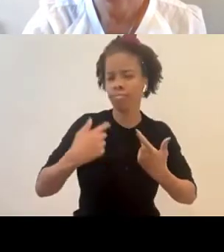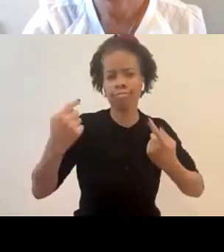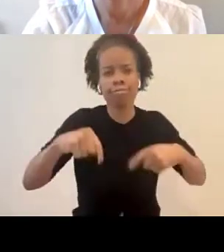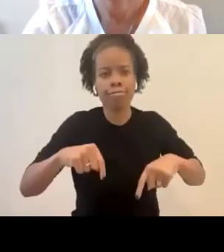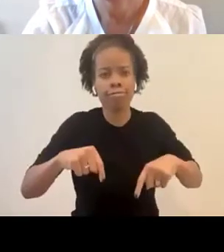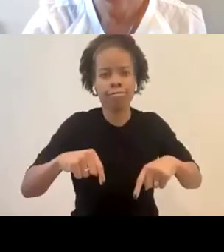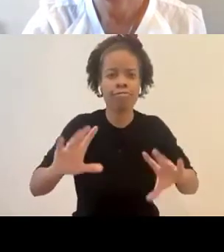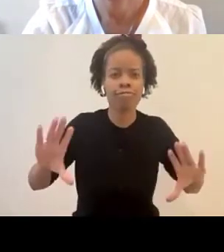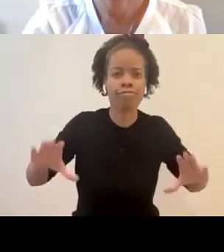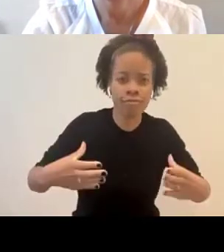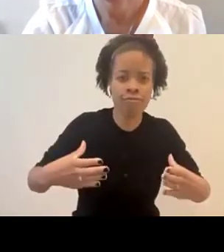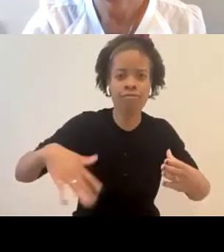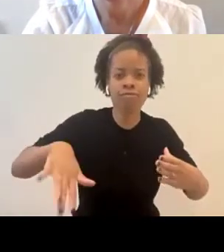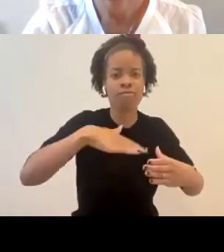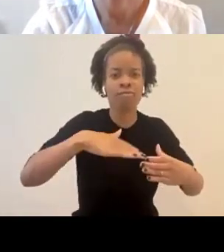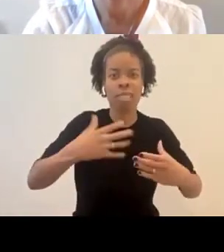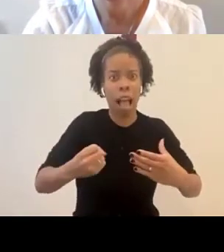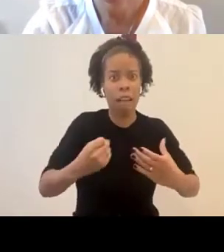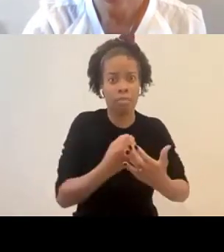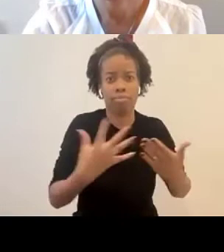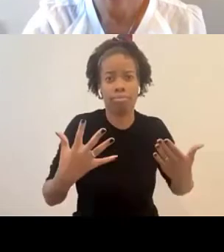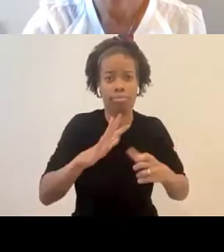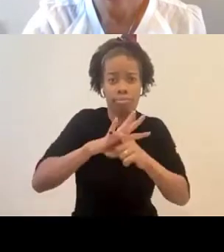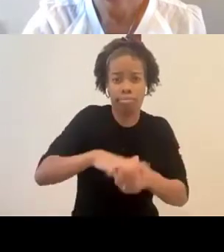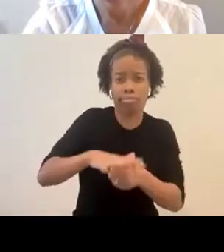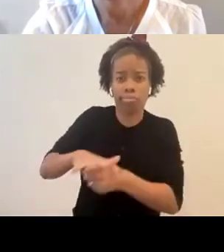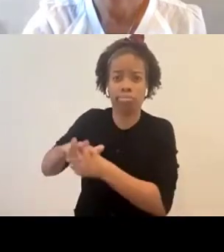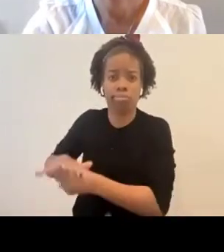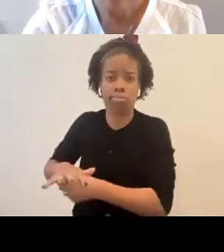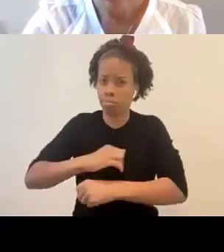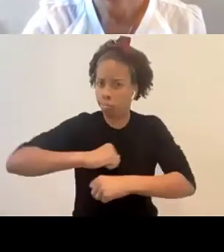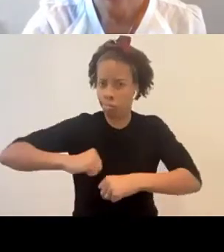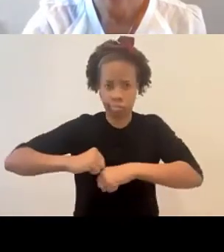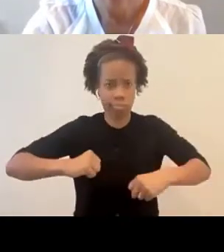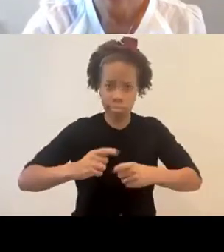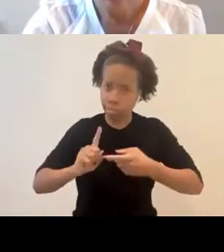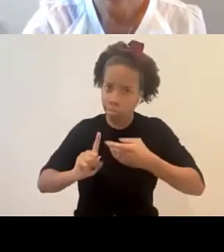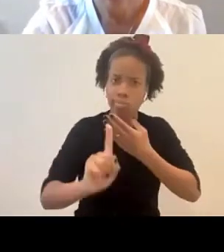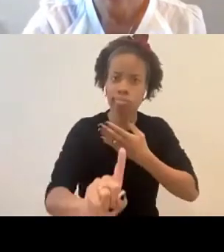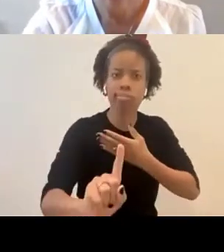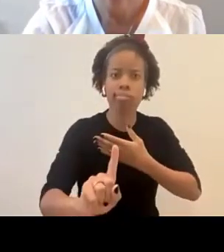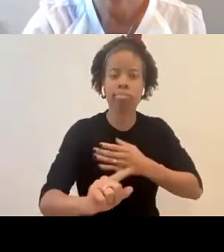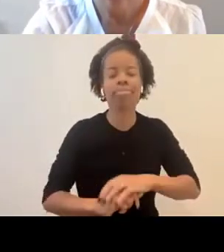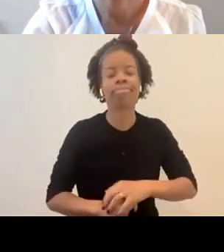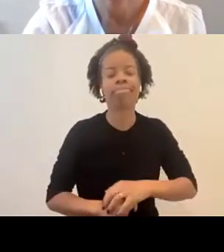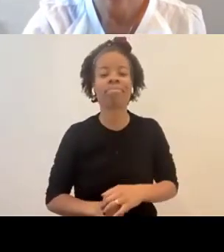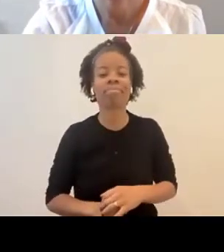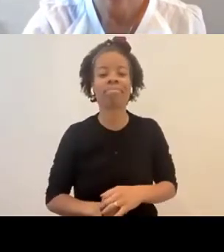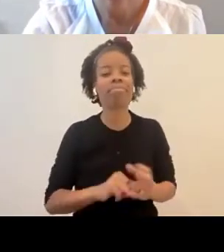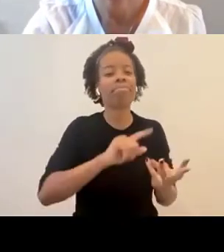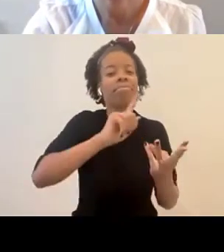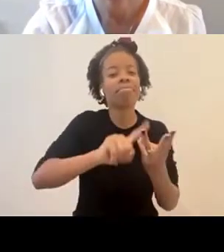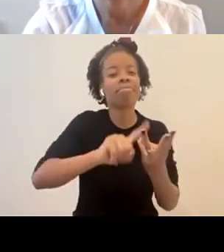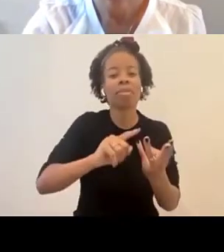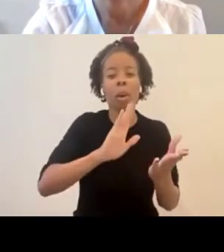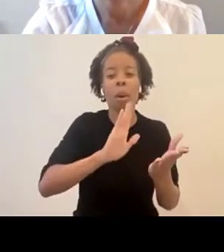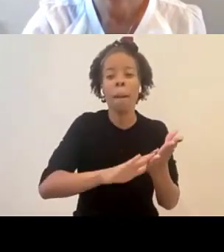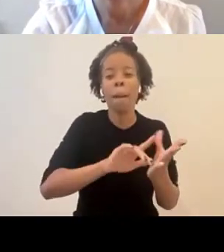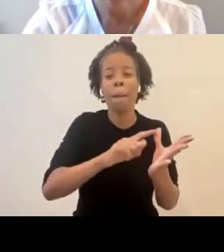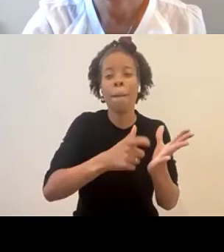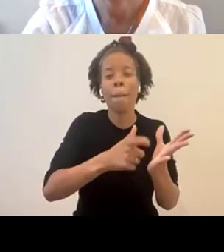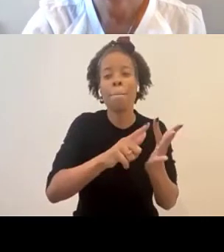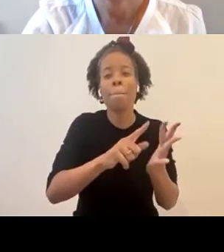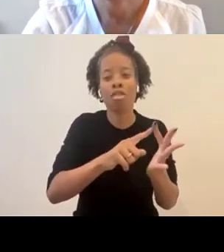injustice. She will tell us more about Global Dev is in a moment. We are excited to have Marielena John, who is